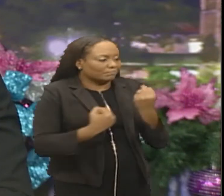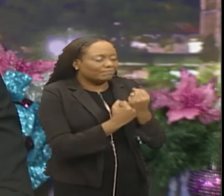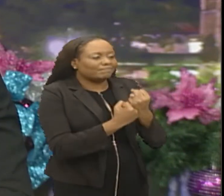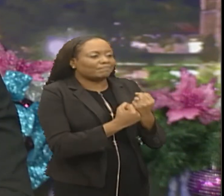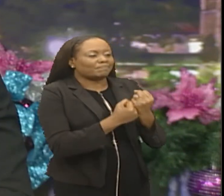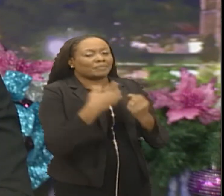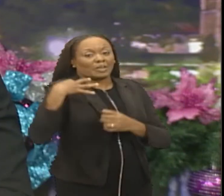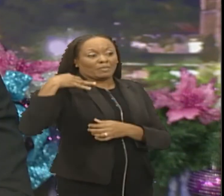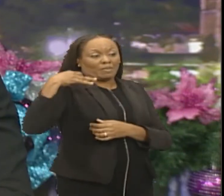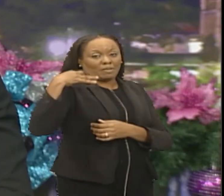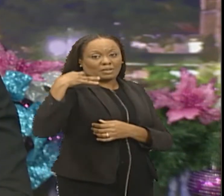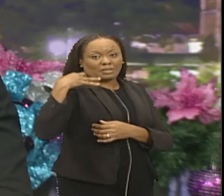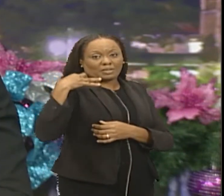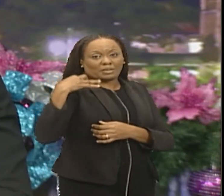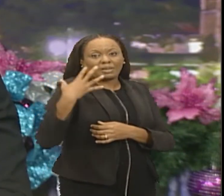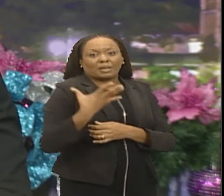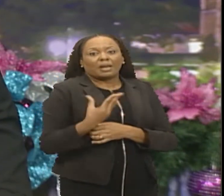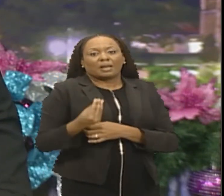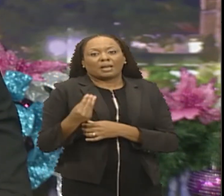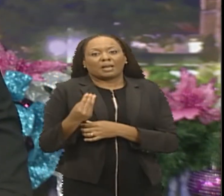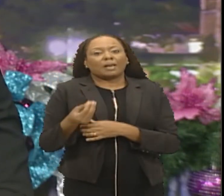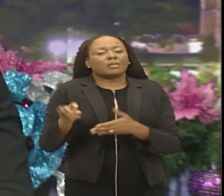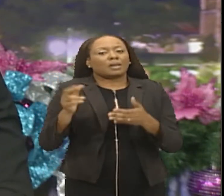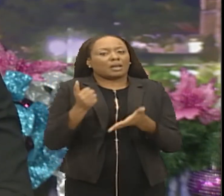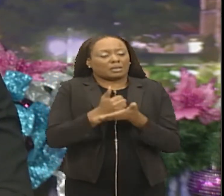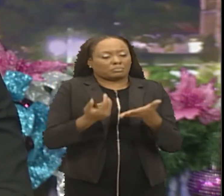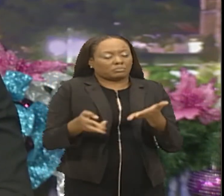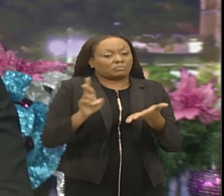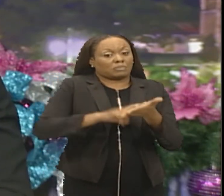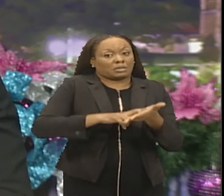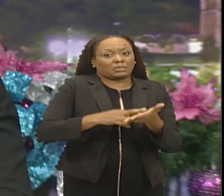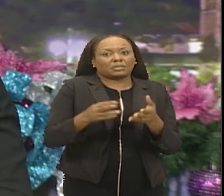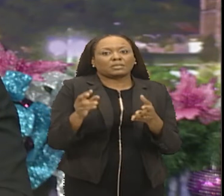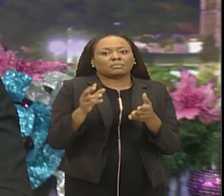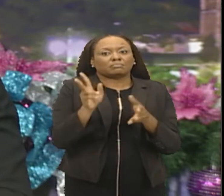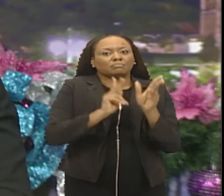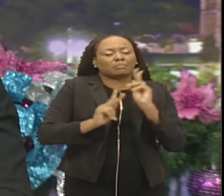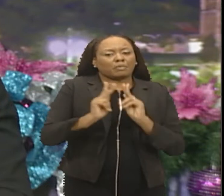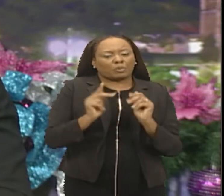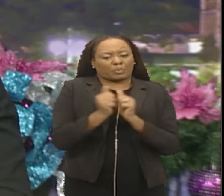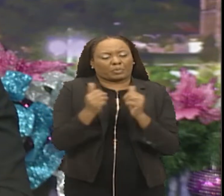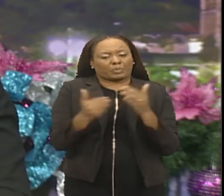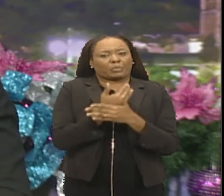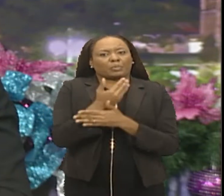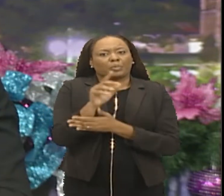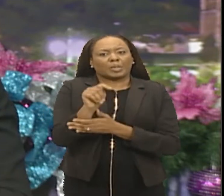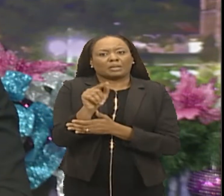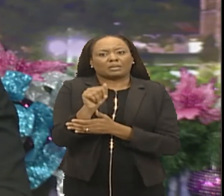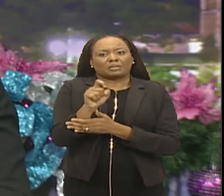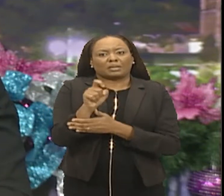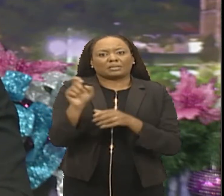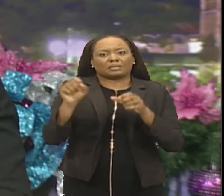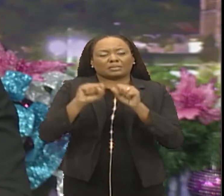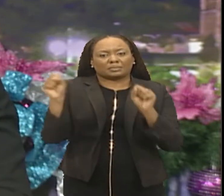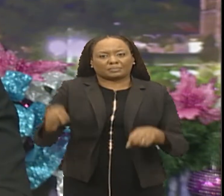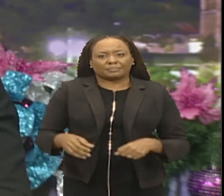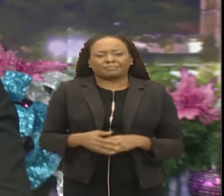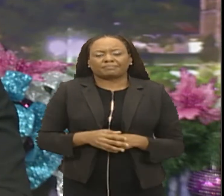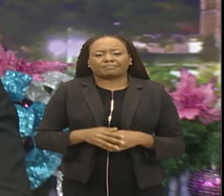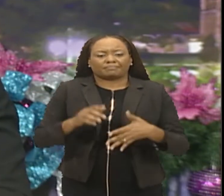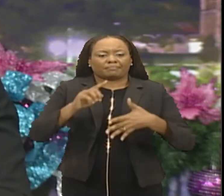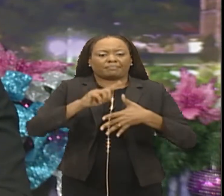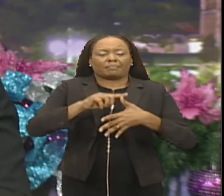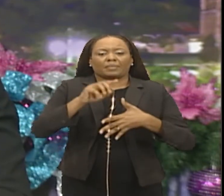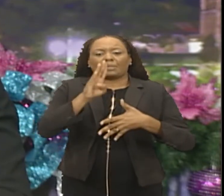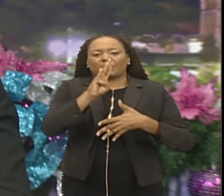register local taxpayers on the new system. Students will be selected from institutions such as the Barbados Community College, Samuel Jackman